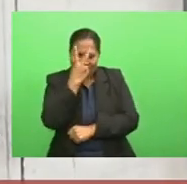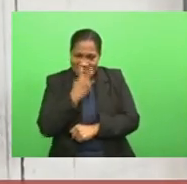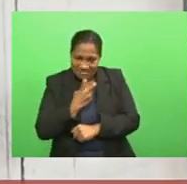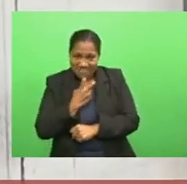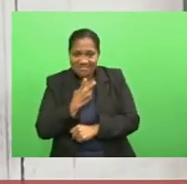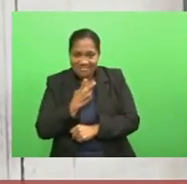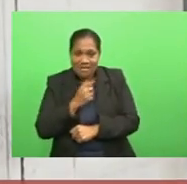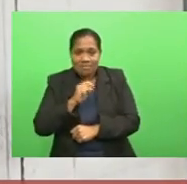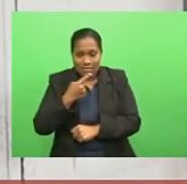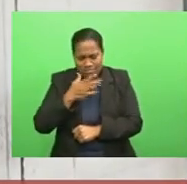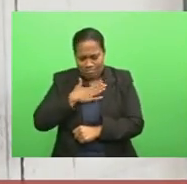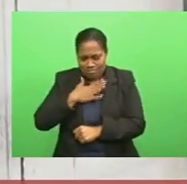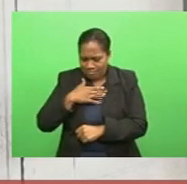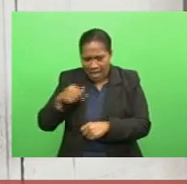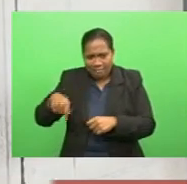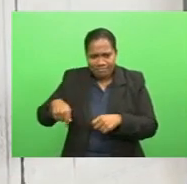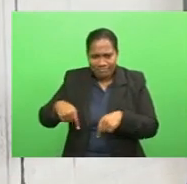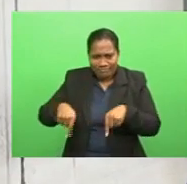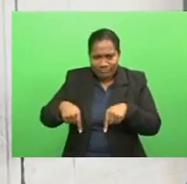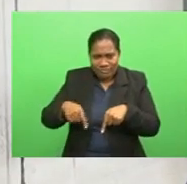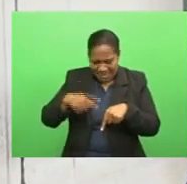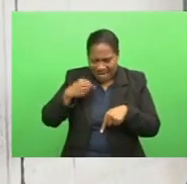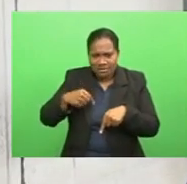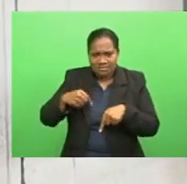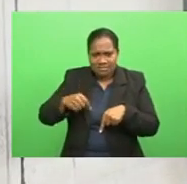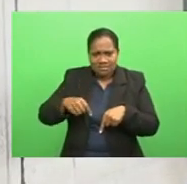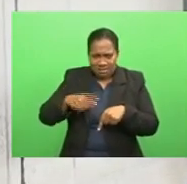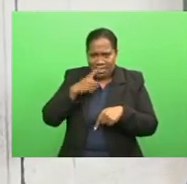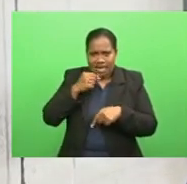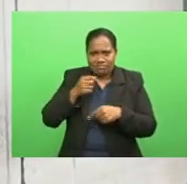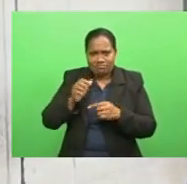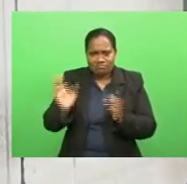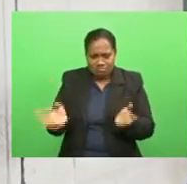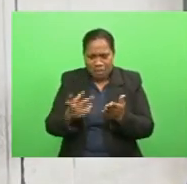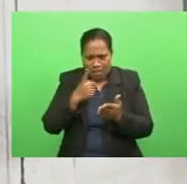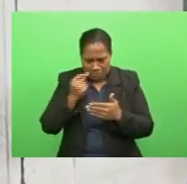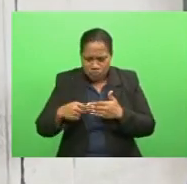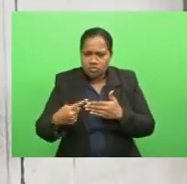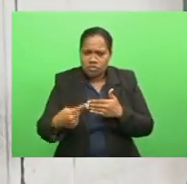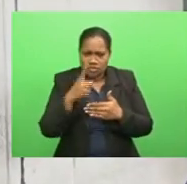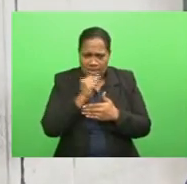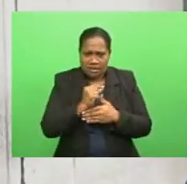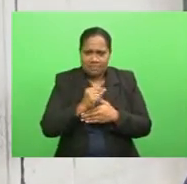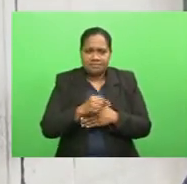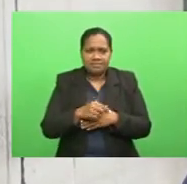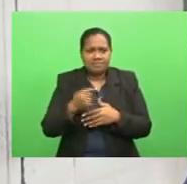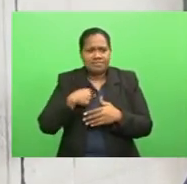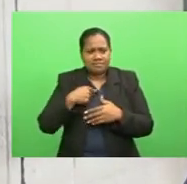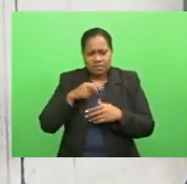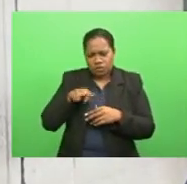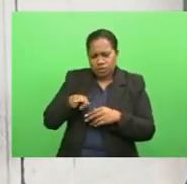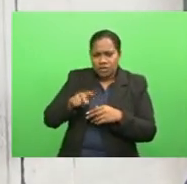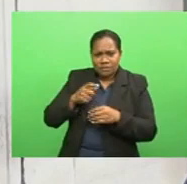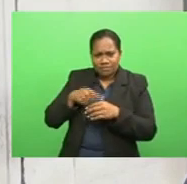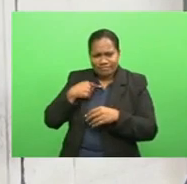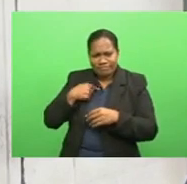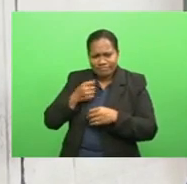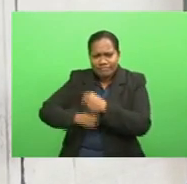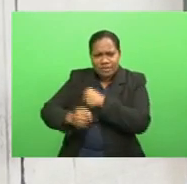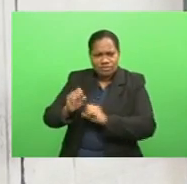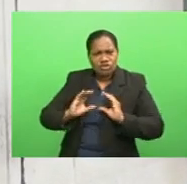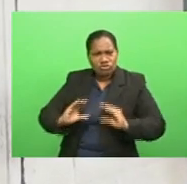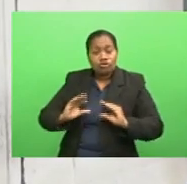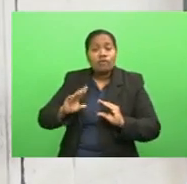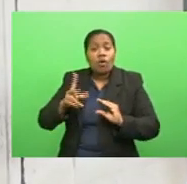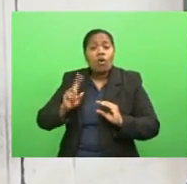my legs can take me, I can still play. And I'm looking at the option of being a coach, especially to the little